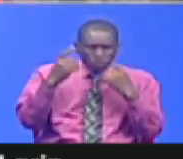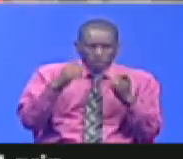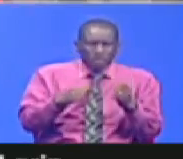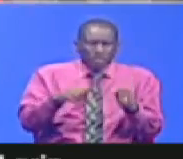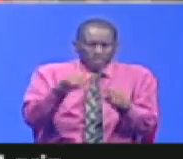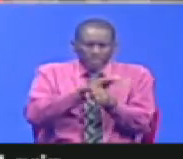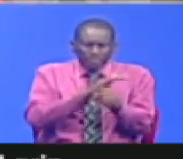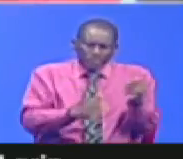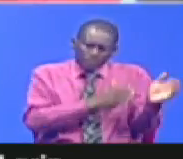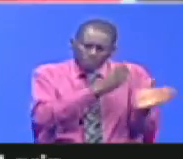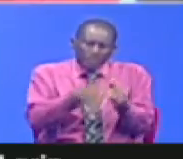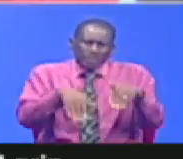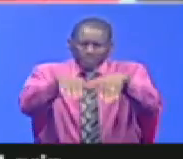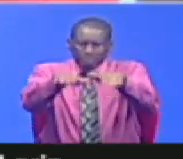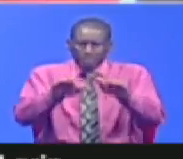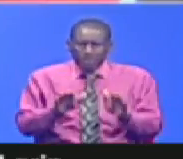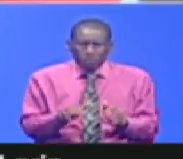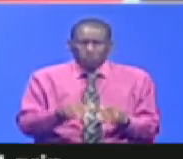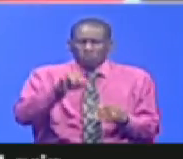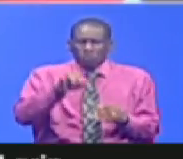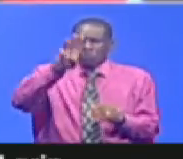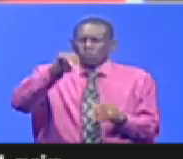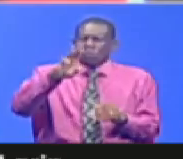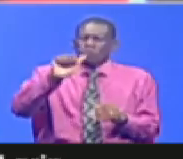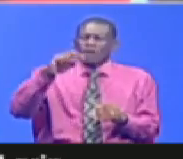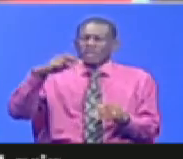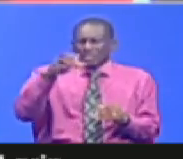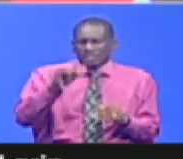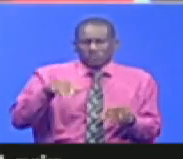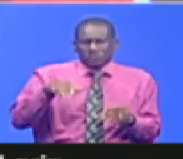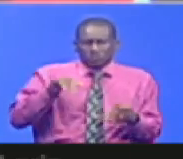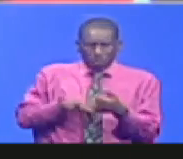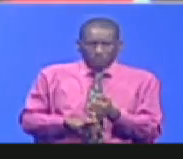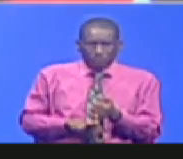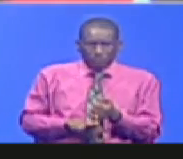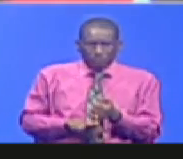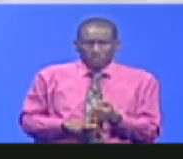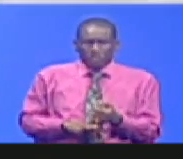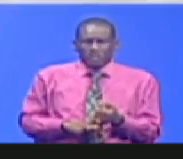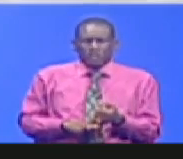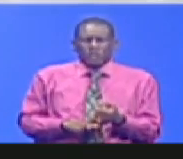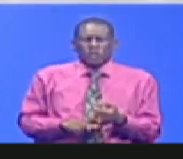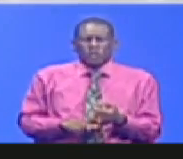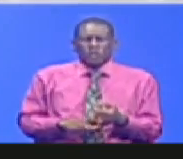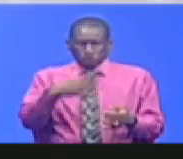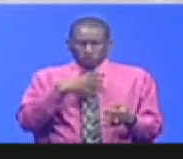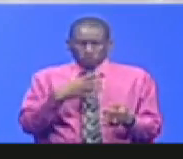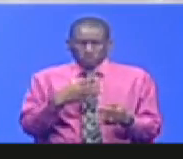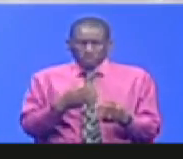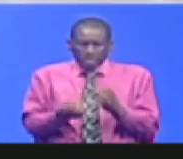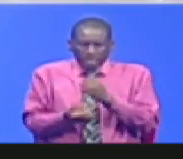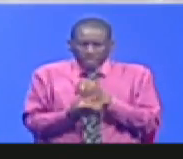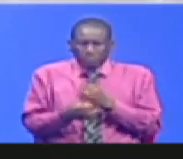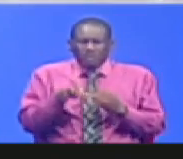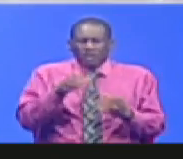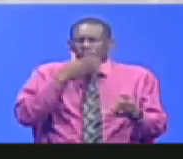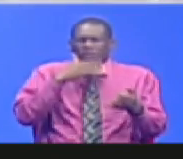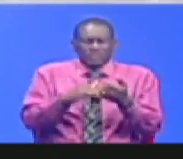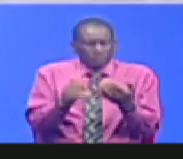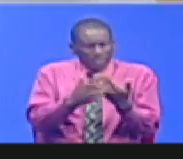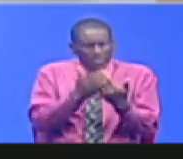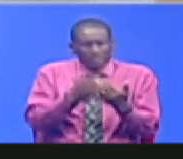planning for his burial. Mwangi's widow, Eunice Njoki, in a state of despair, described her late husband as a caring